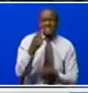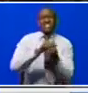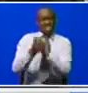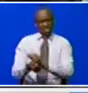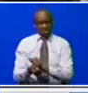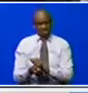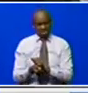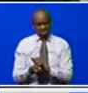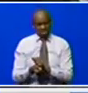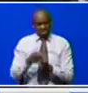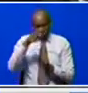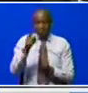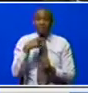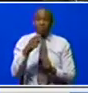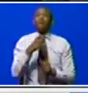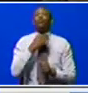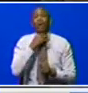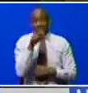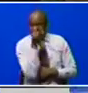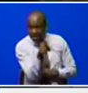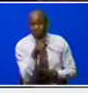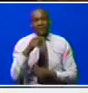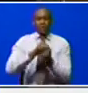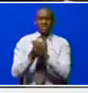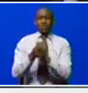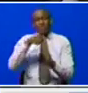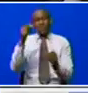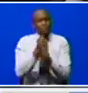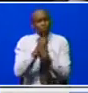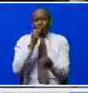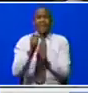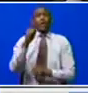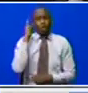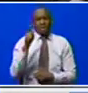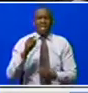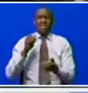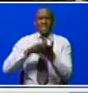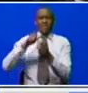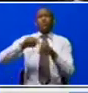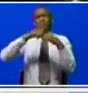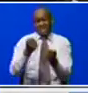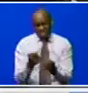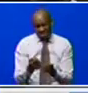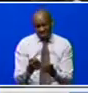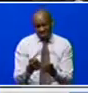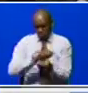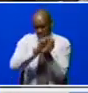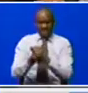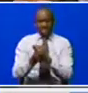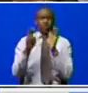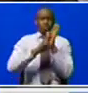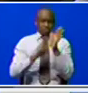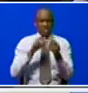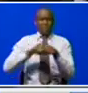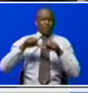change their preference. I don't think you can make laws and as you go along. I don't think you can change the rules as